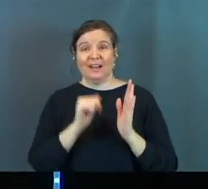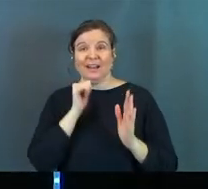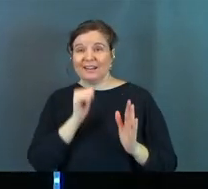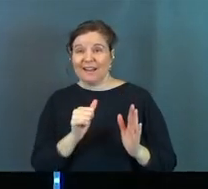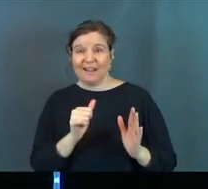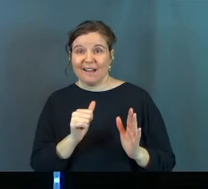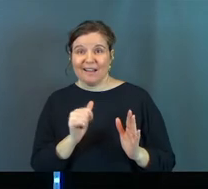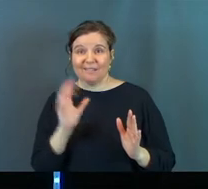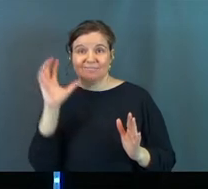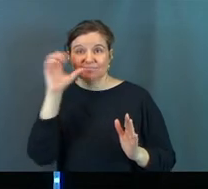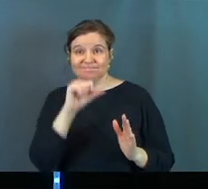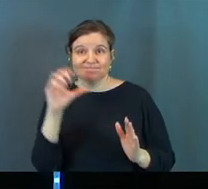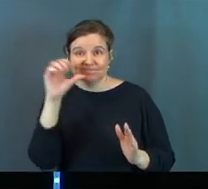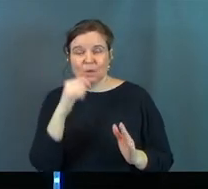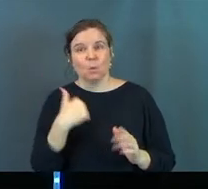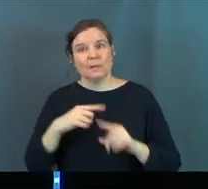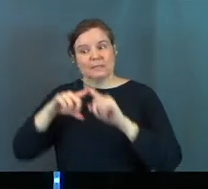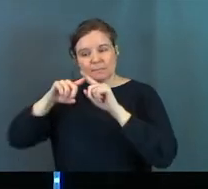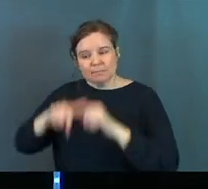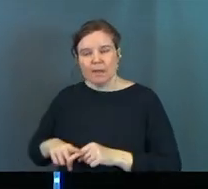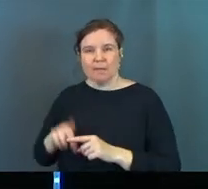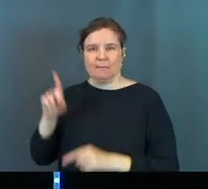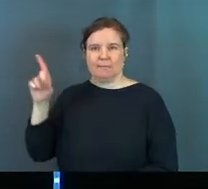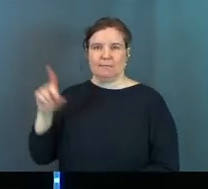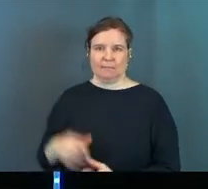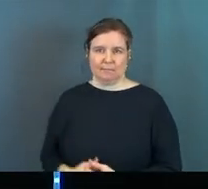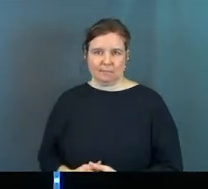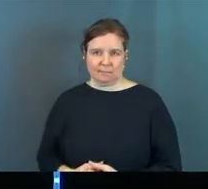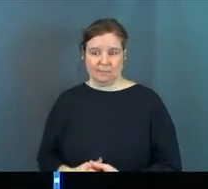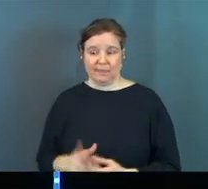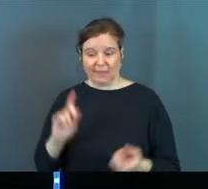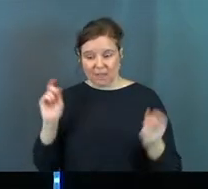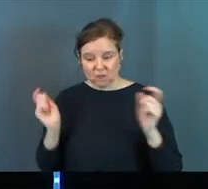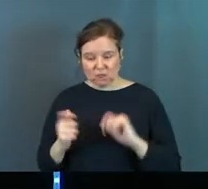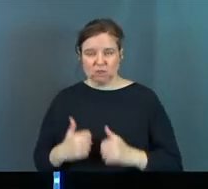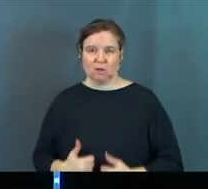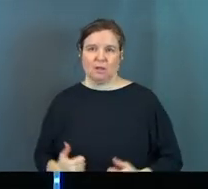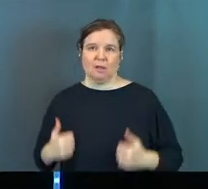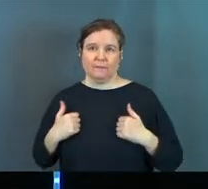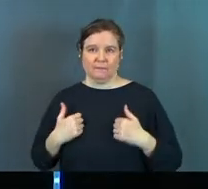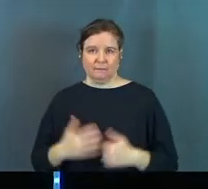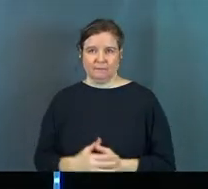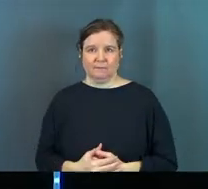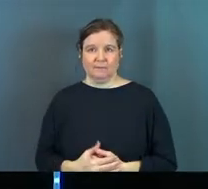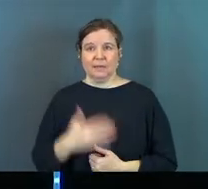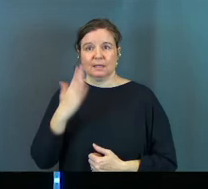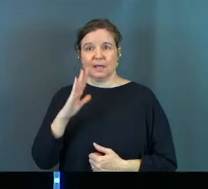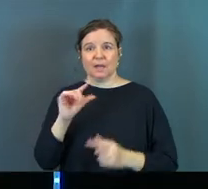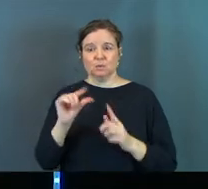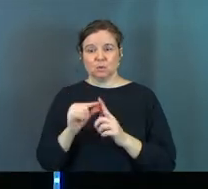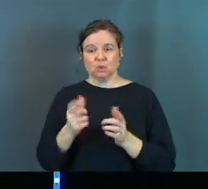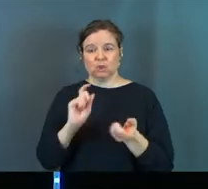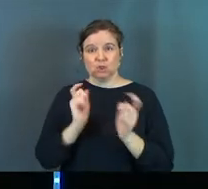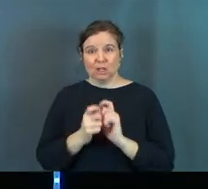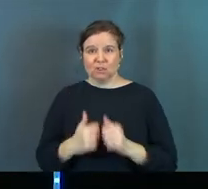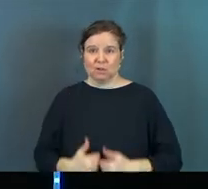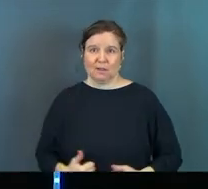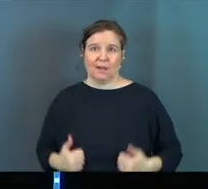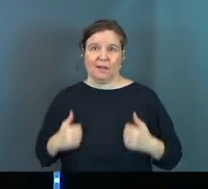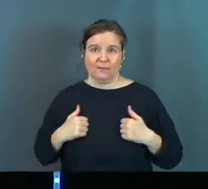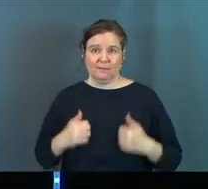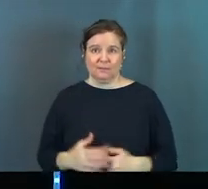not hypothetical. We depend on them. They change our lives. God's word changes our